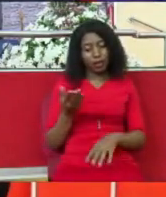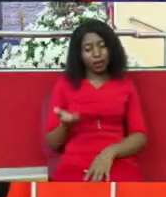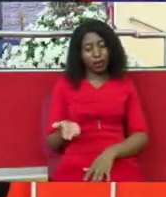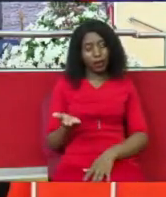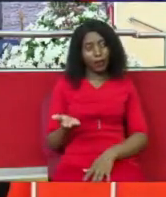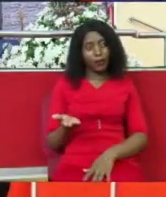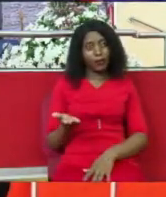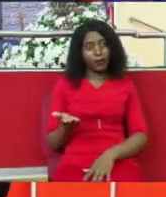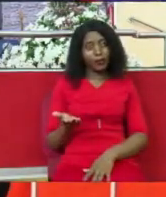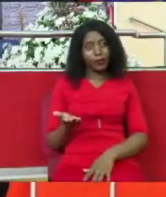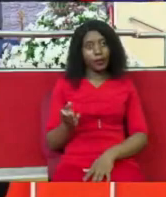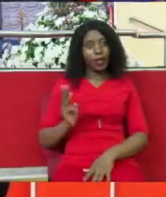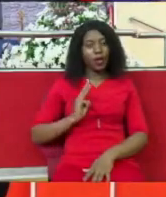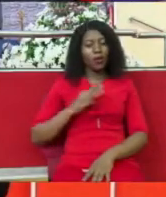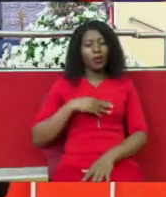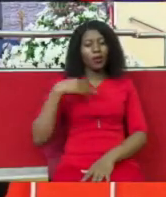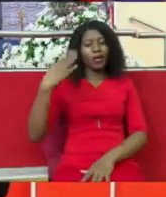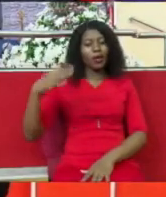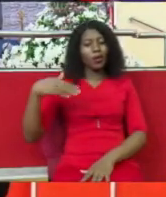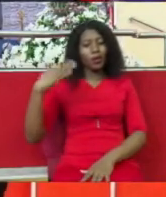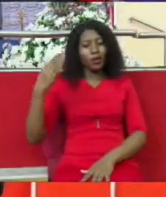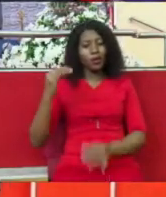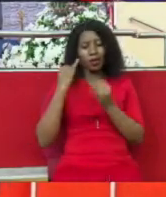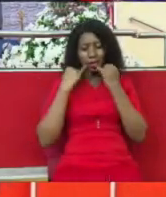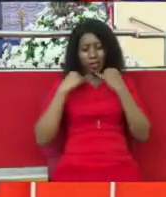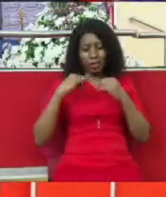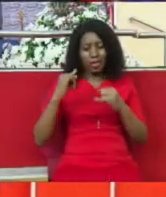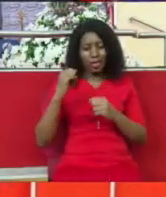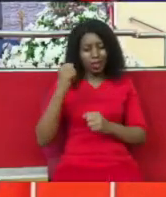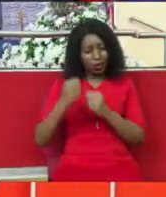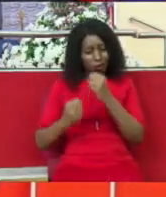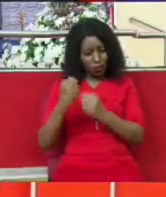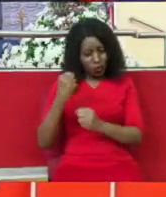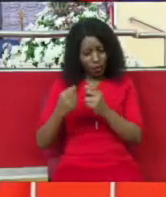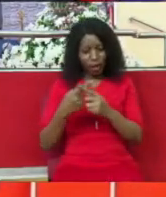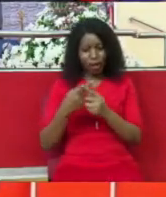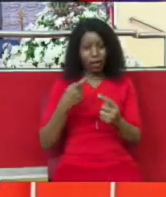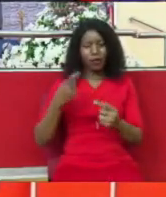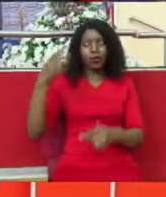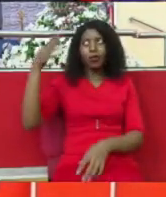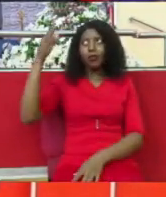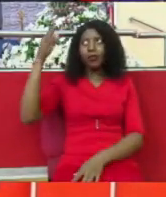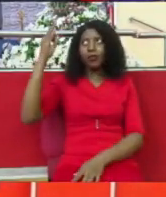we are always trying to run away from God for one reason or another.